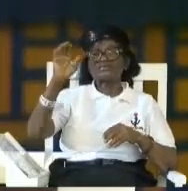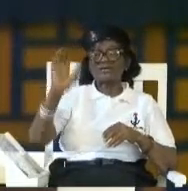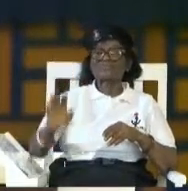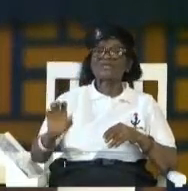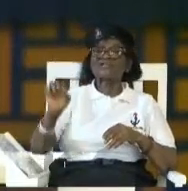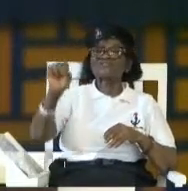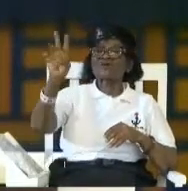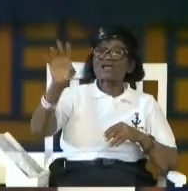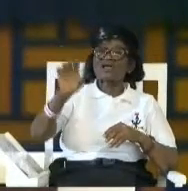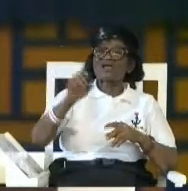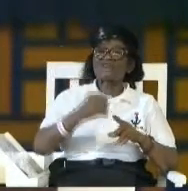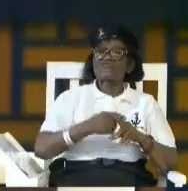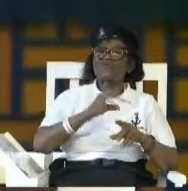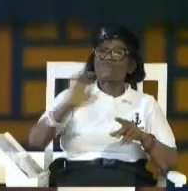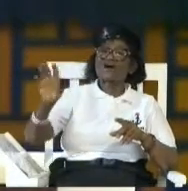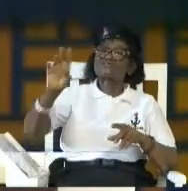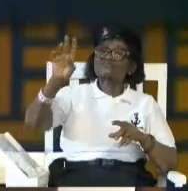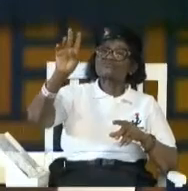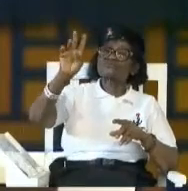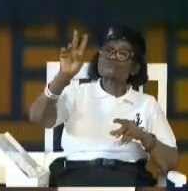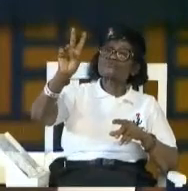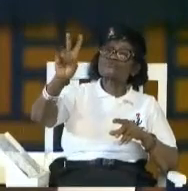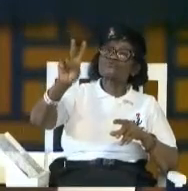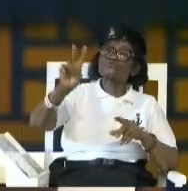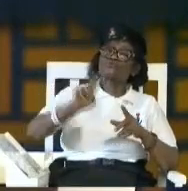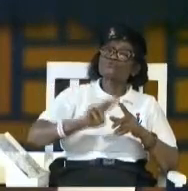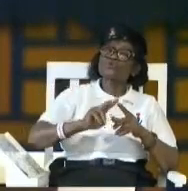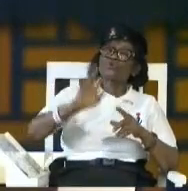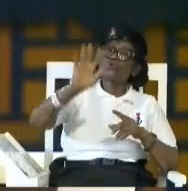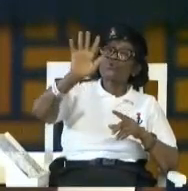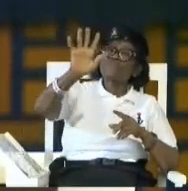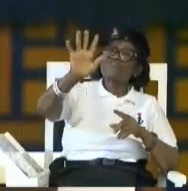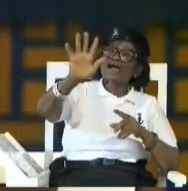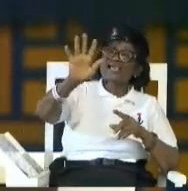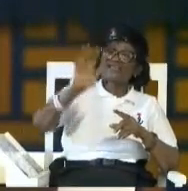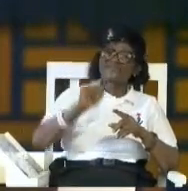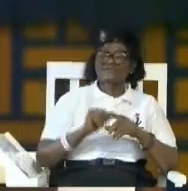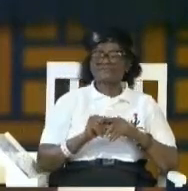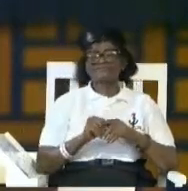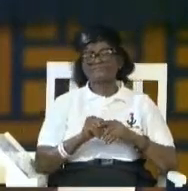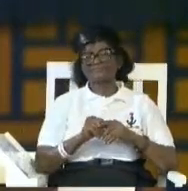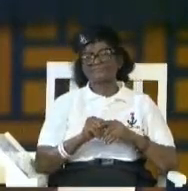from verse 2 to 5. 2 Corinthians 12, from verse 2 to 5.